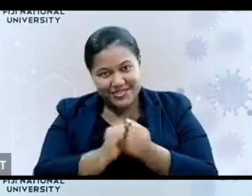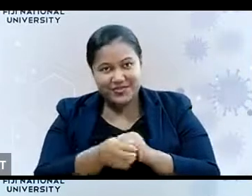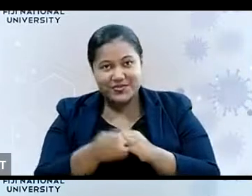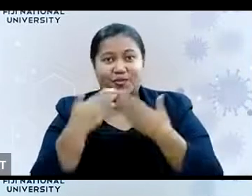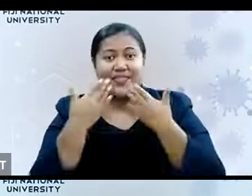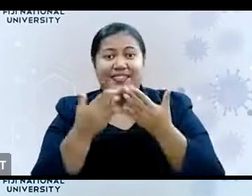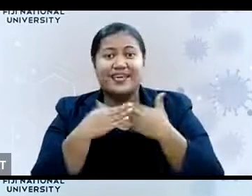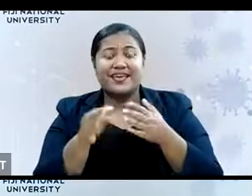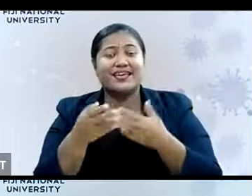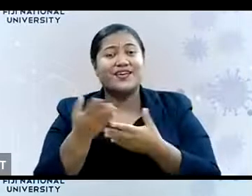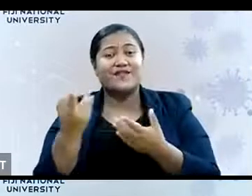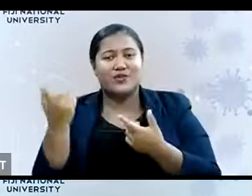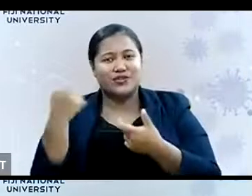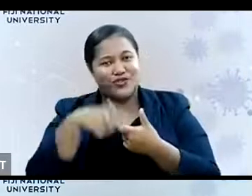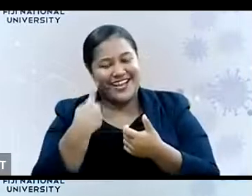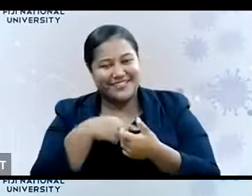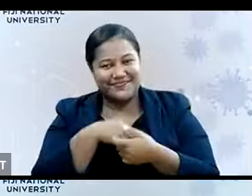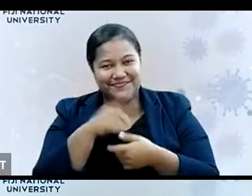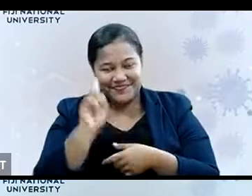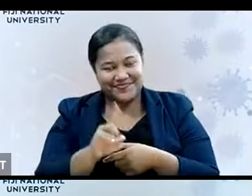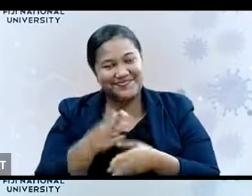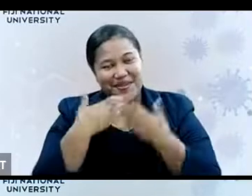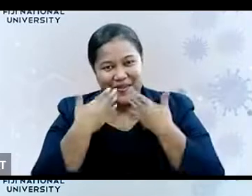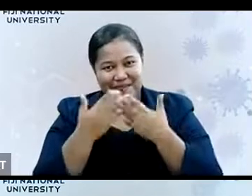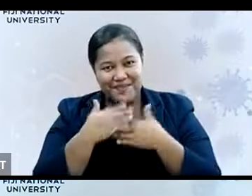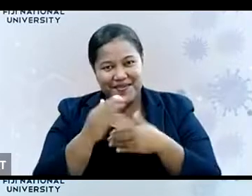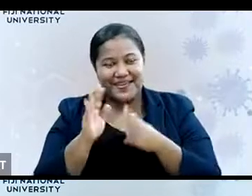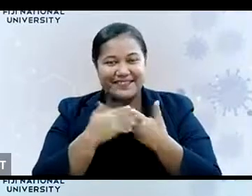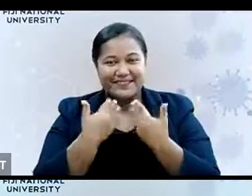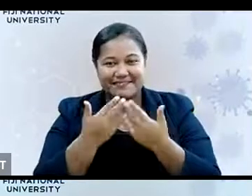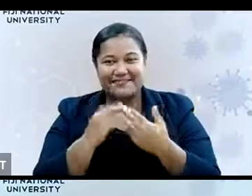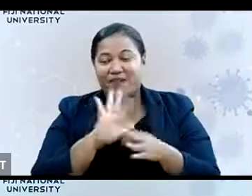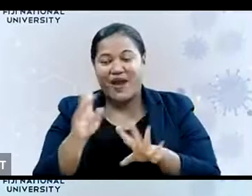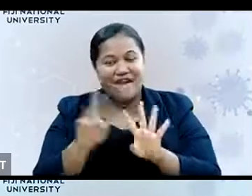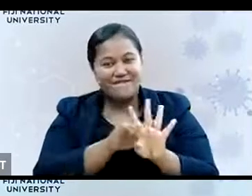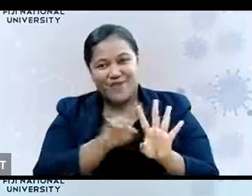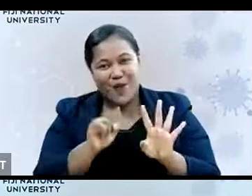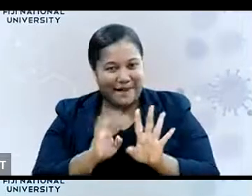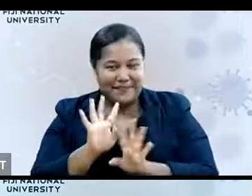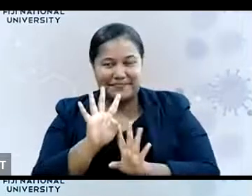for joining us today. And again, big vinaka wakalevu to our four panelists.